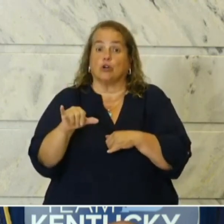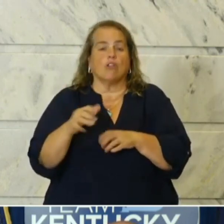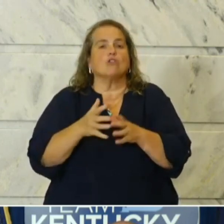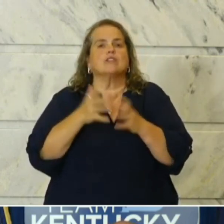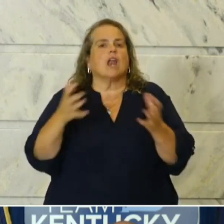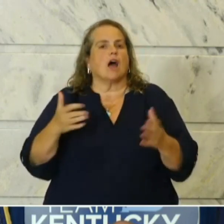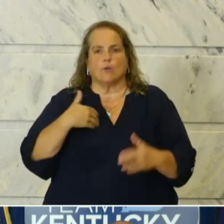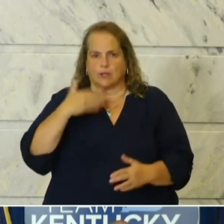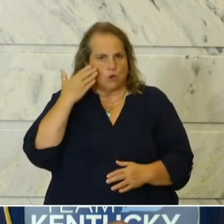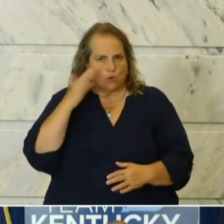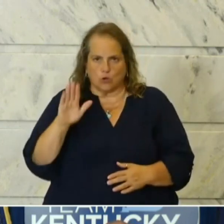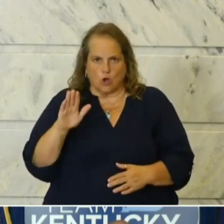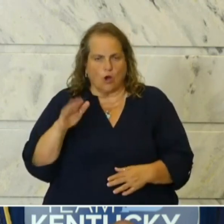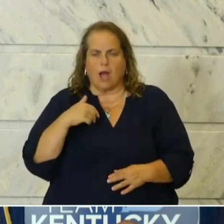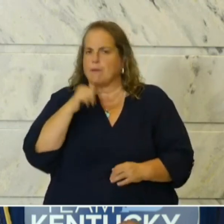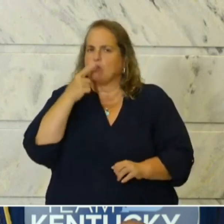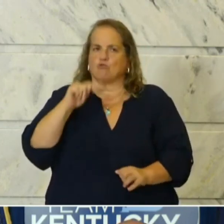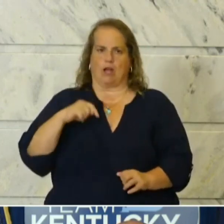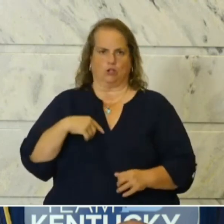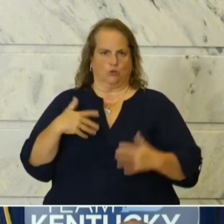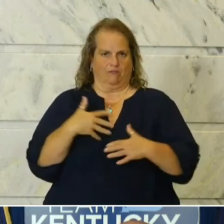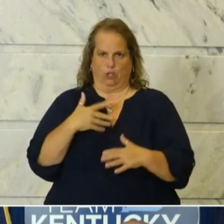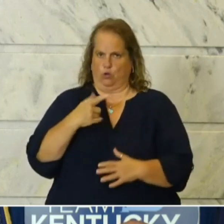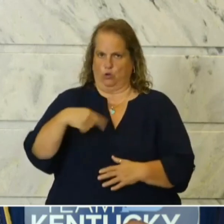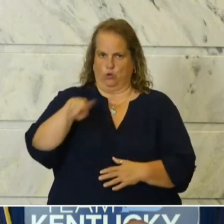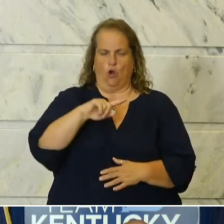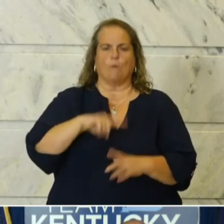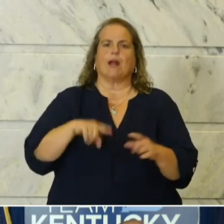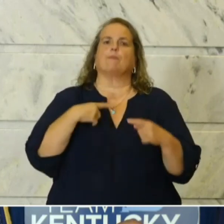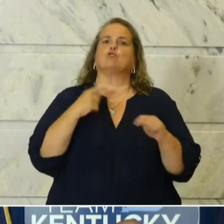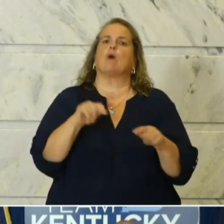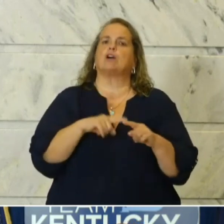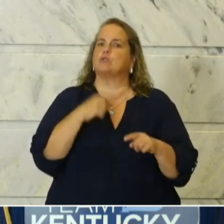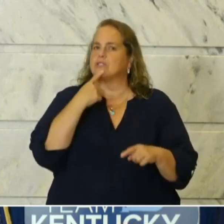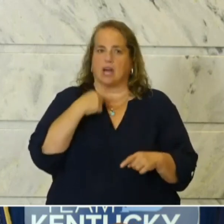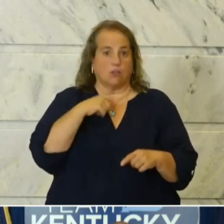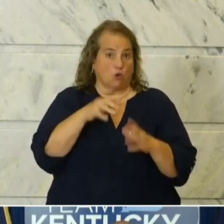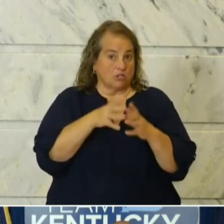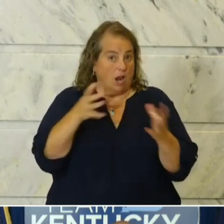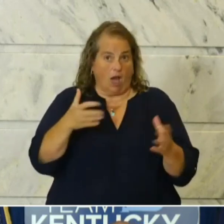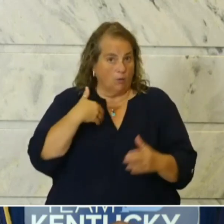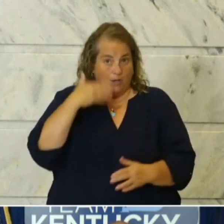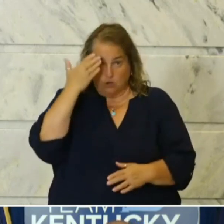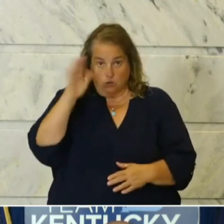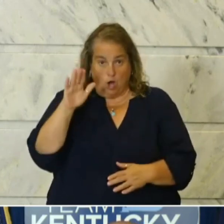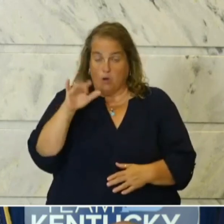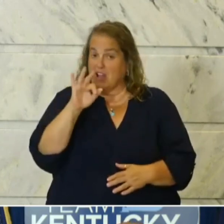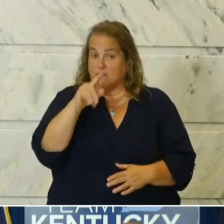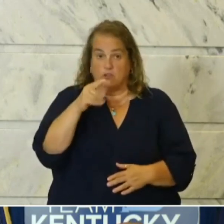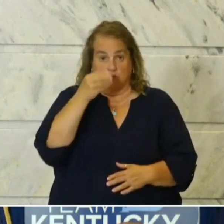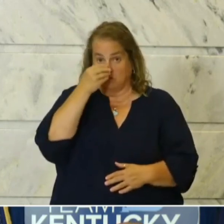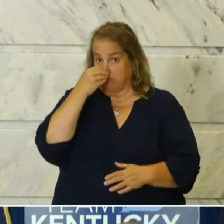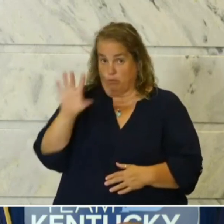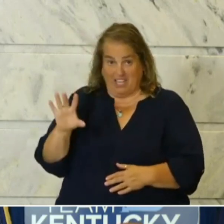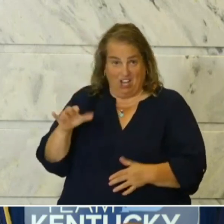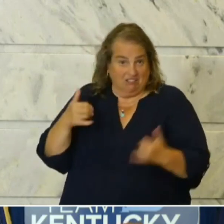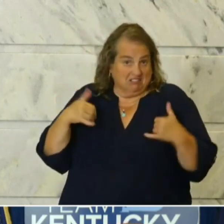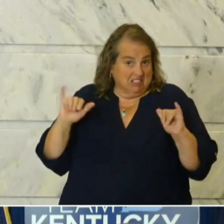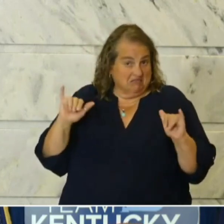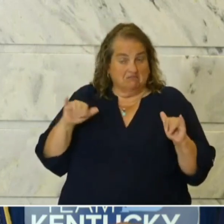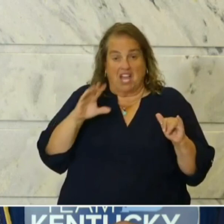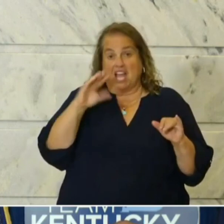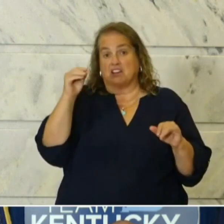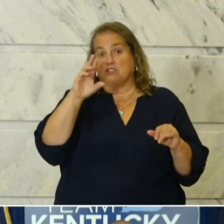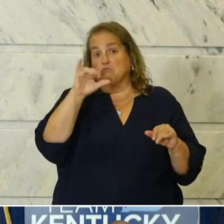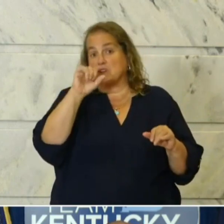so I'm not trying to fearmonger, I'm just trying to tell you, there's a lot we don't know. Now, if none of this concerns you, and all of these risks don't matter, then it's going to